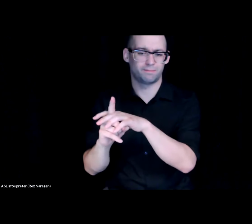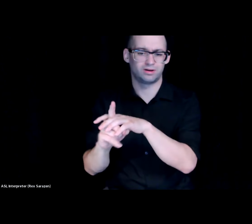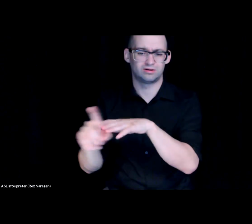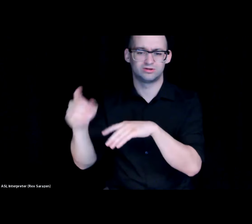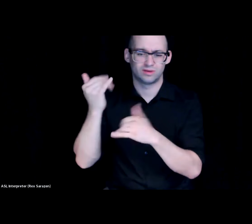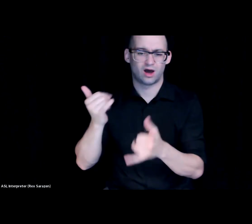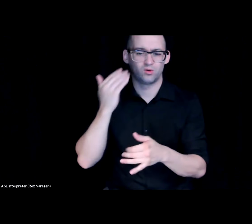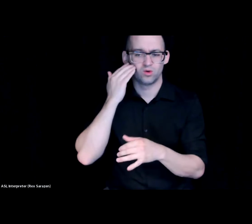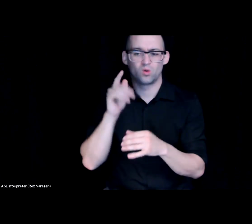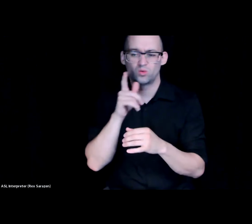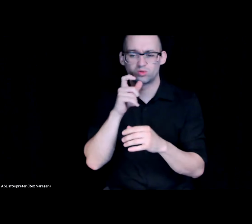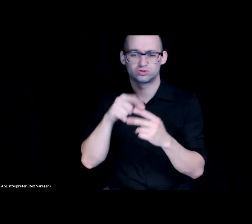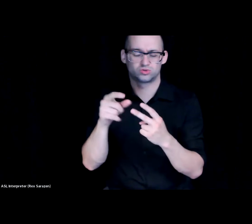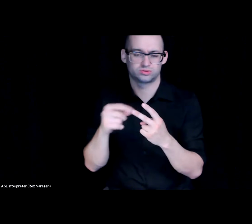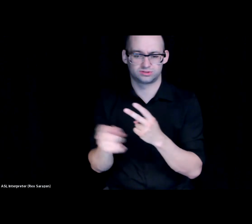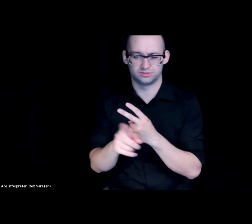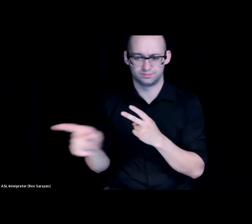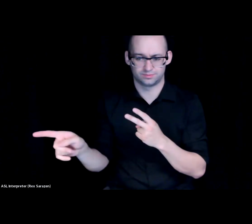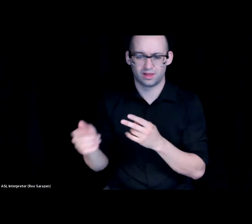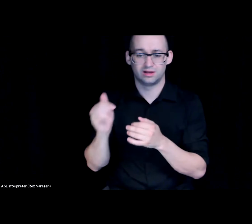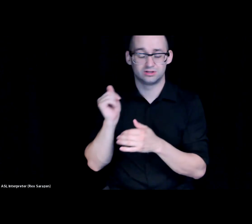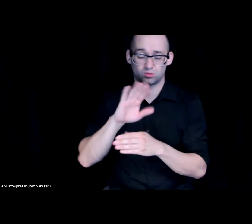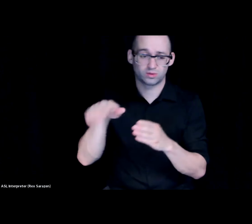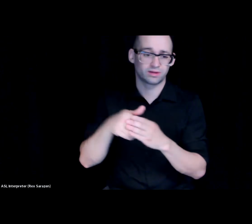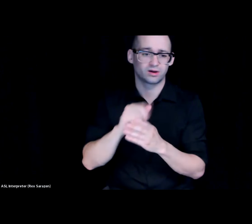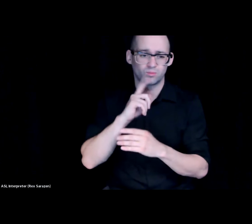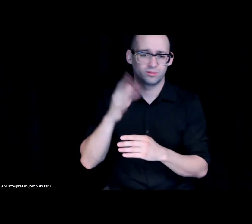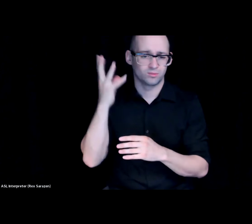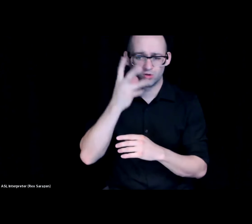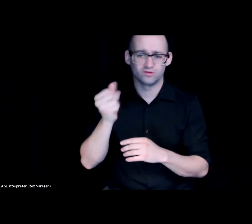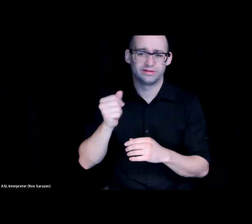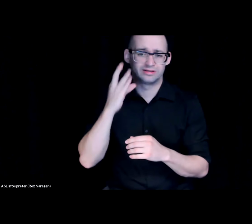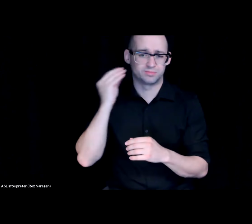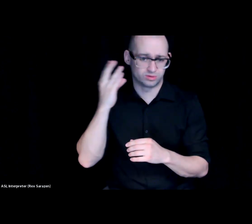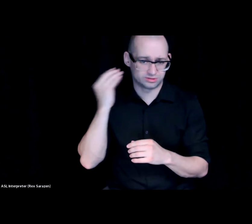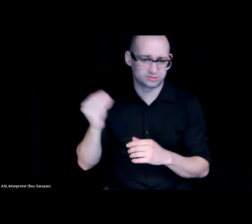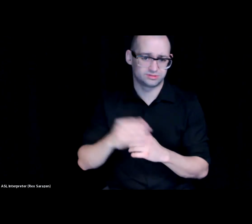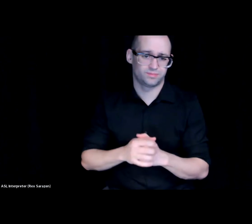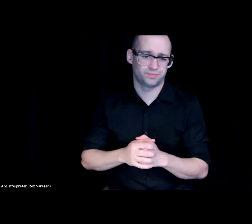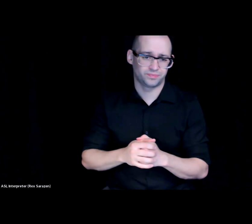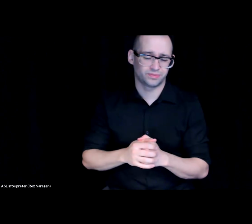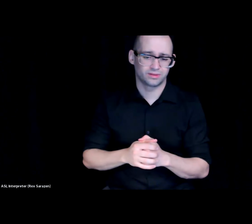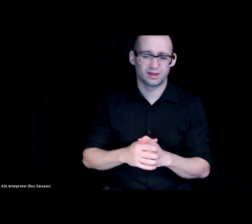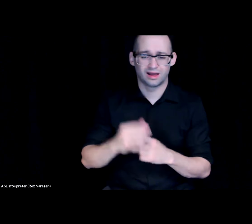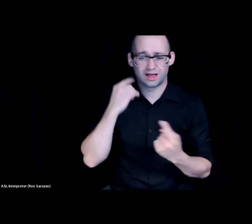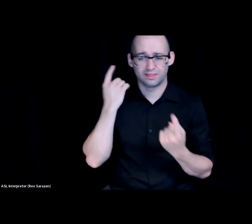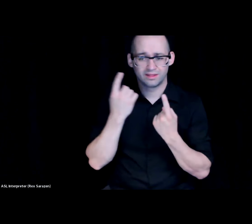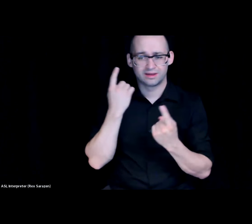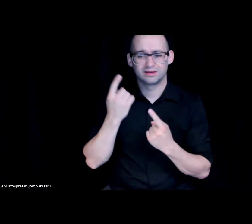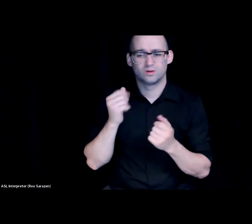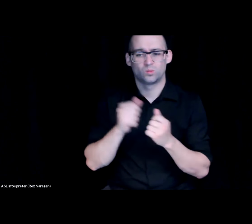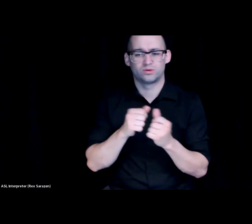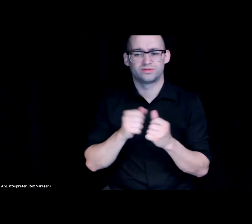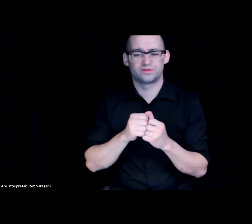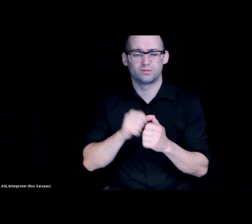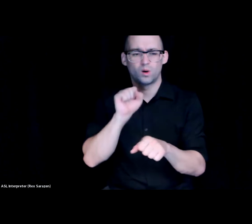who to choose from. And so all in all, it's been a beautiful experience. I think that in terms of working with vendors,